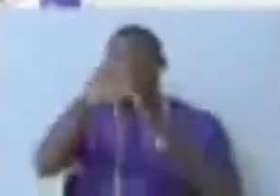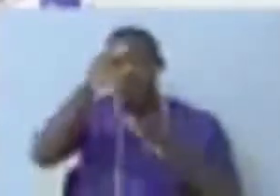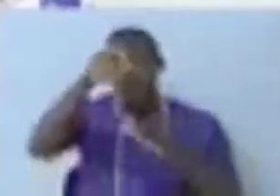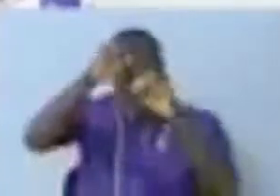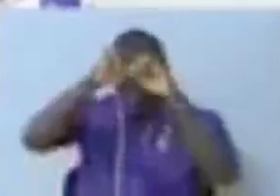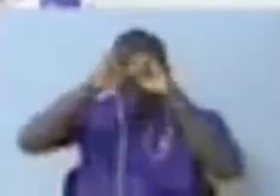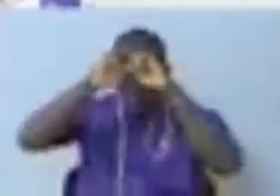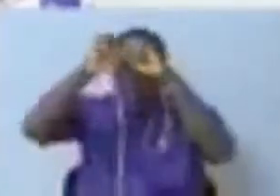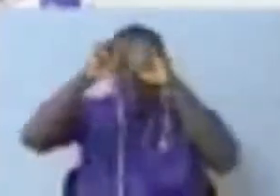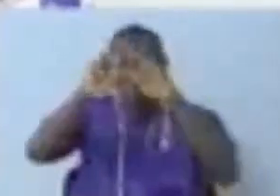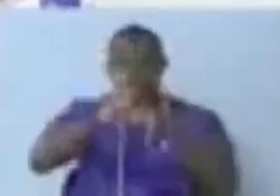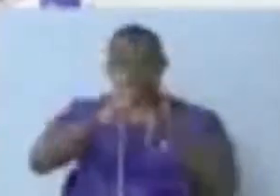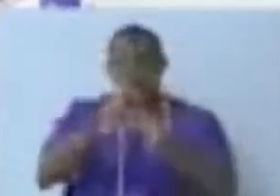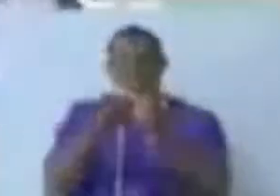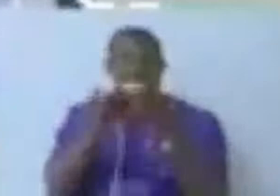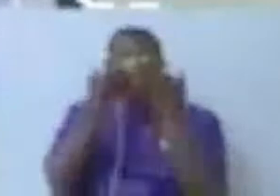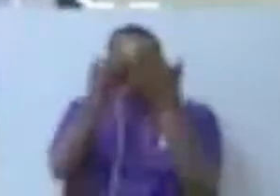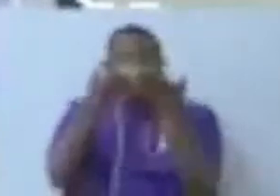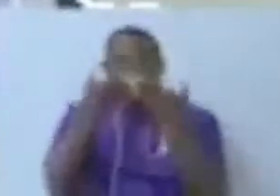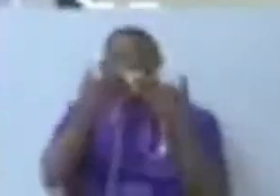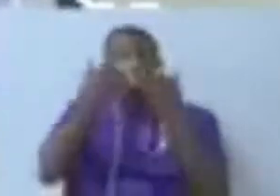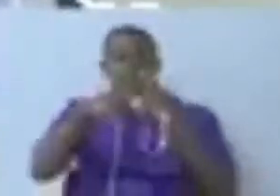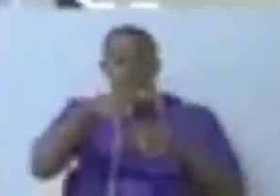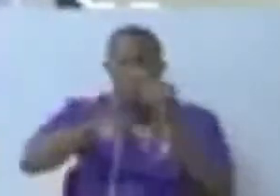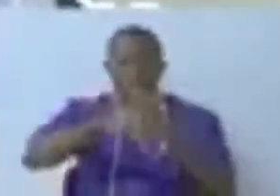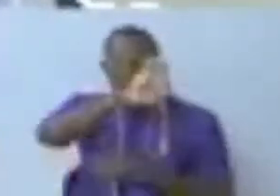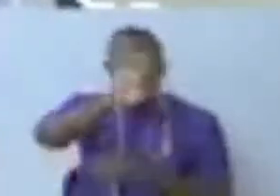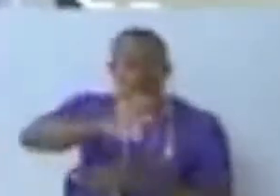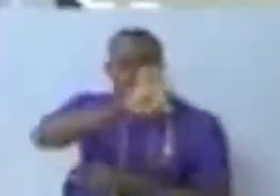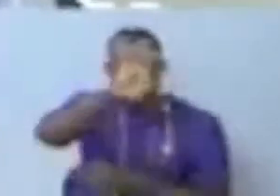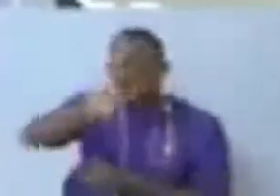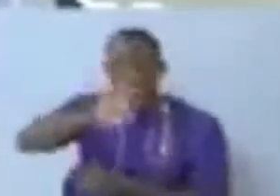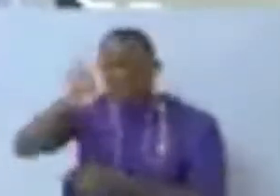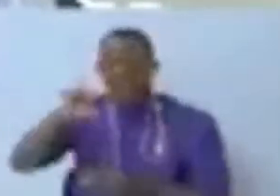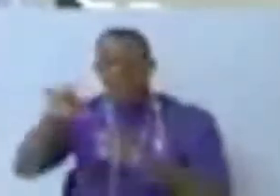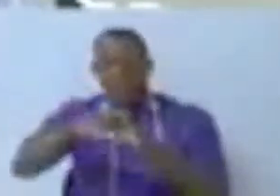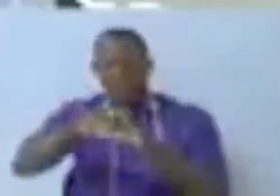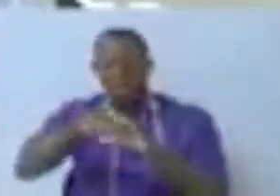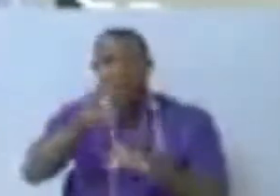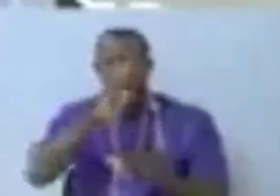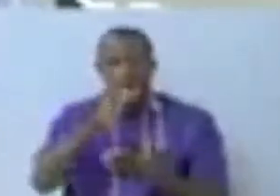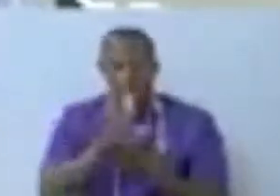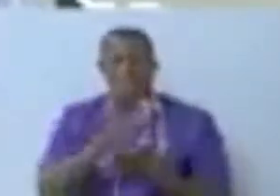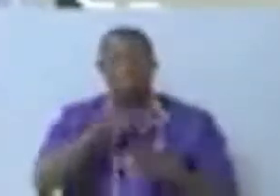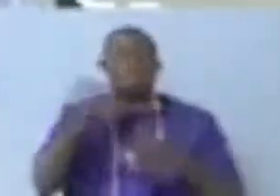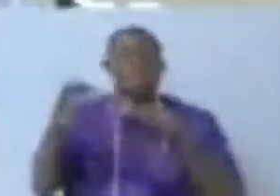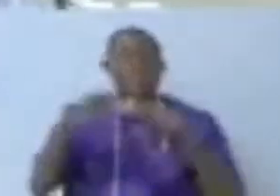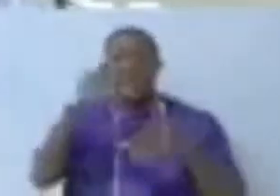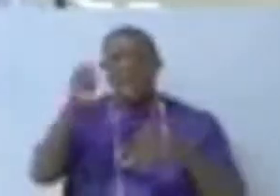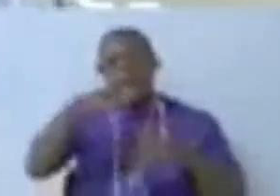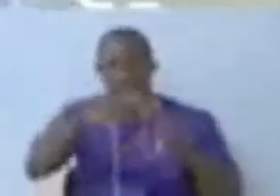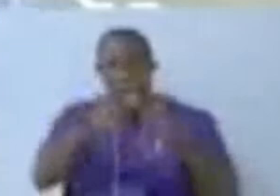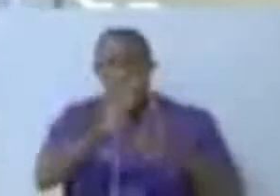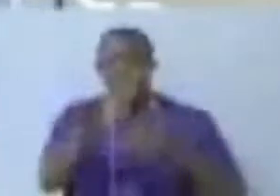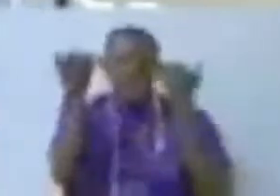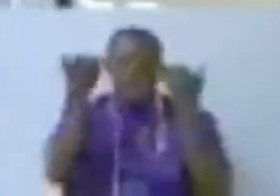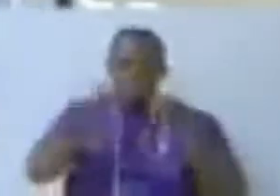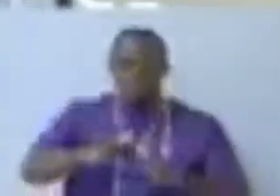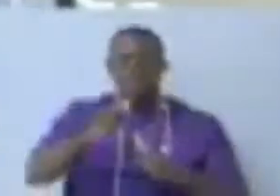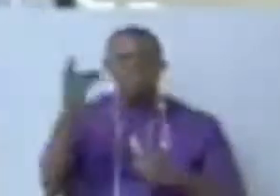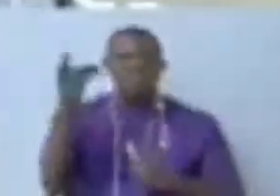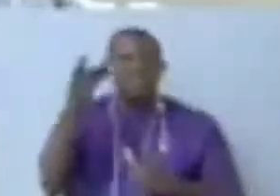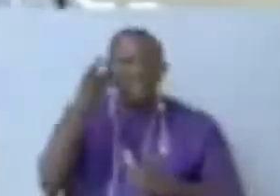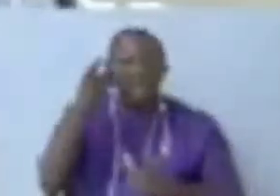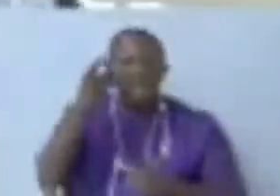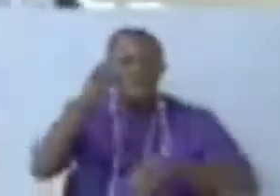of those to be executed as to what was going to happen, date, place, and time? foma sekunda kibaro di wumul la menana ko yolol findindi